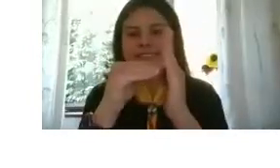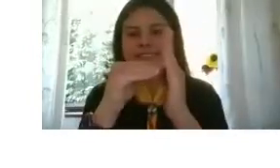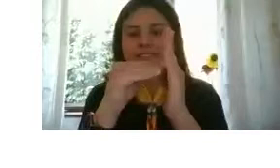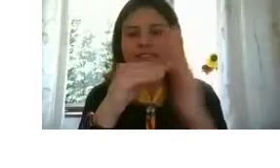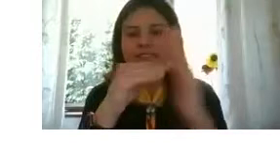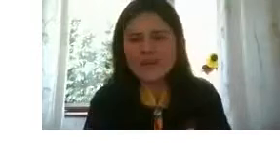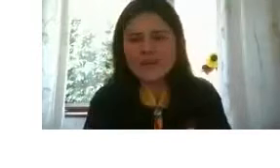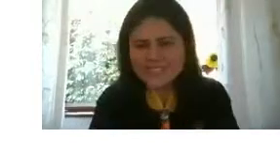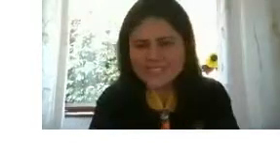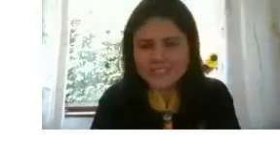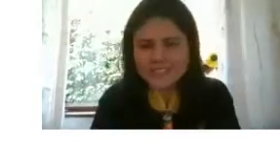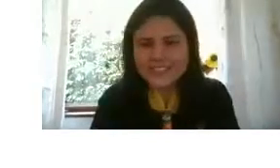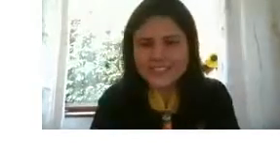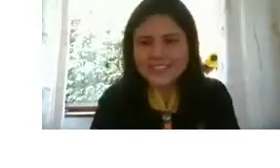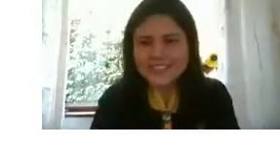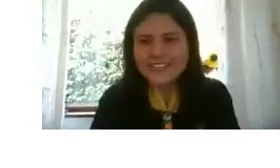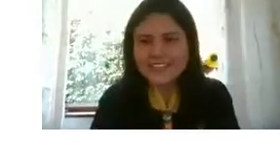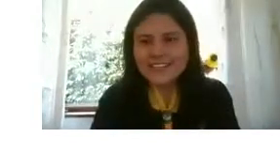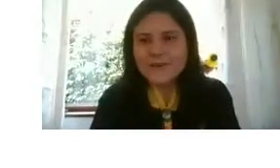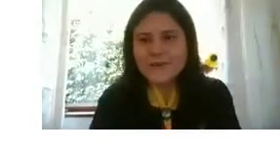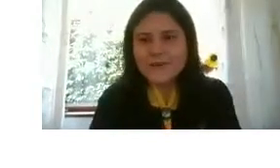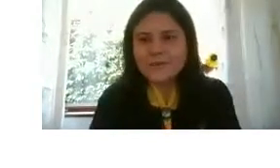All right, that was easy, isn't it?